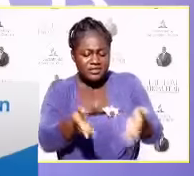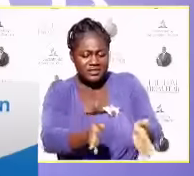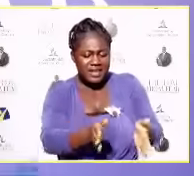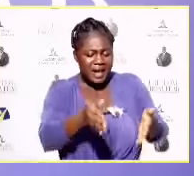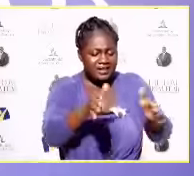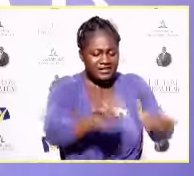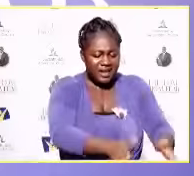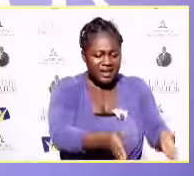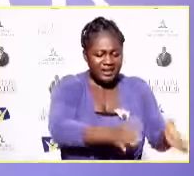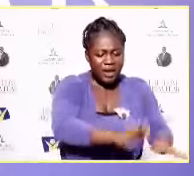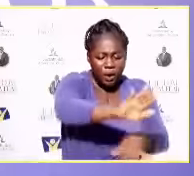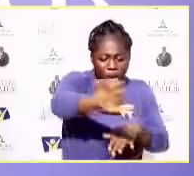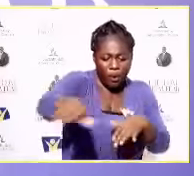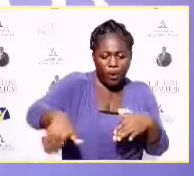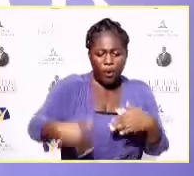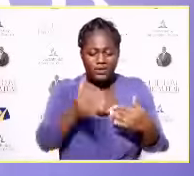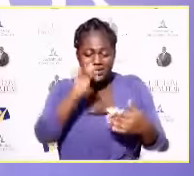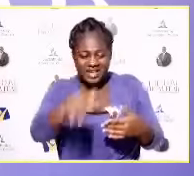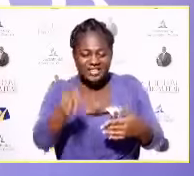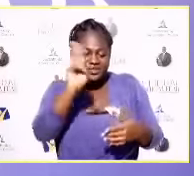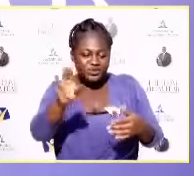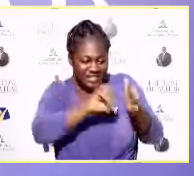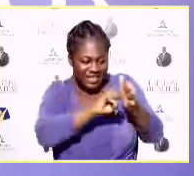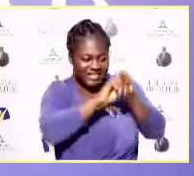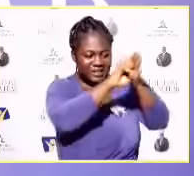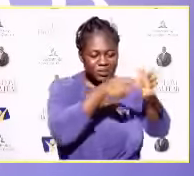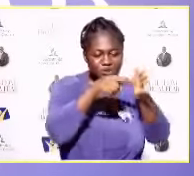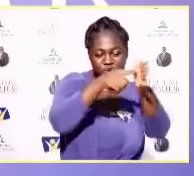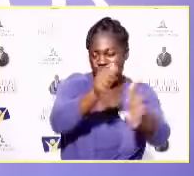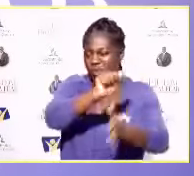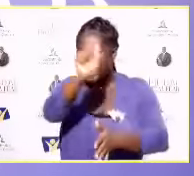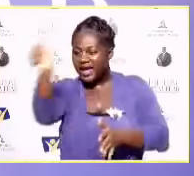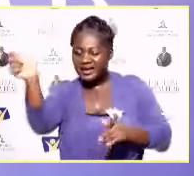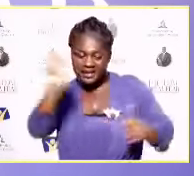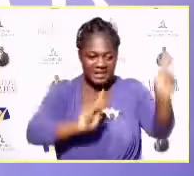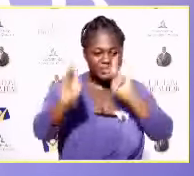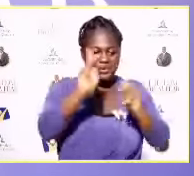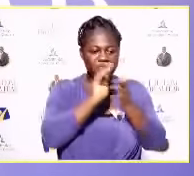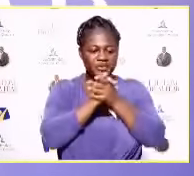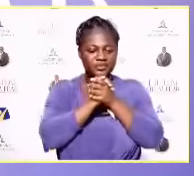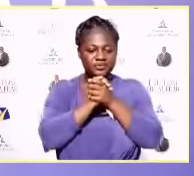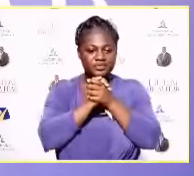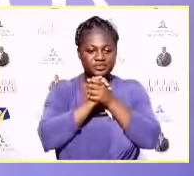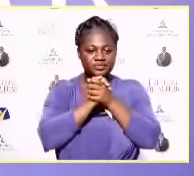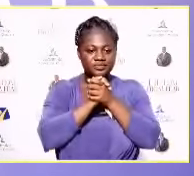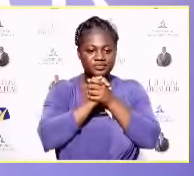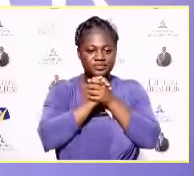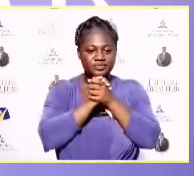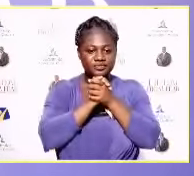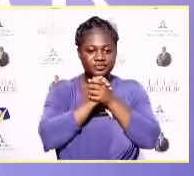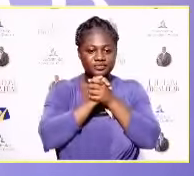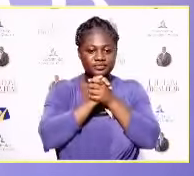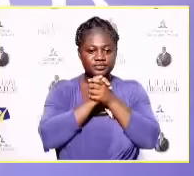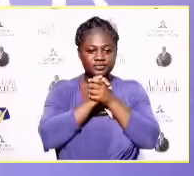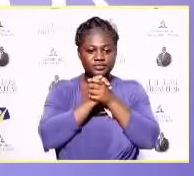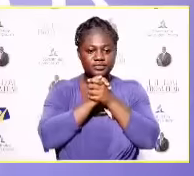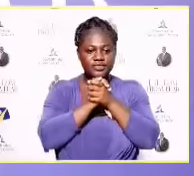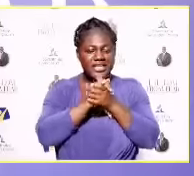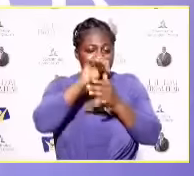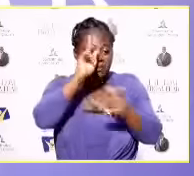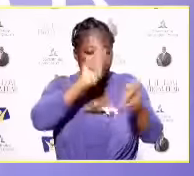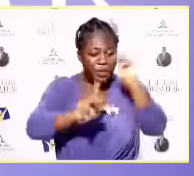making them an example unto those who after should live